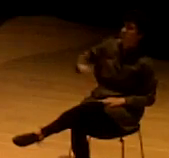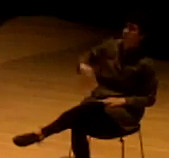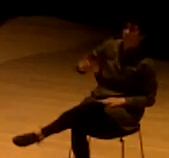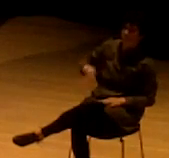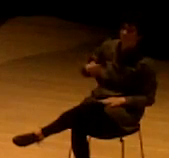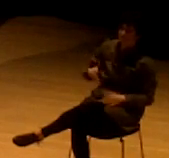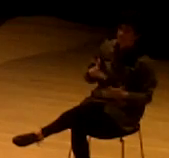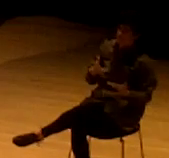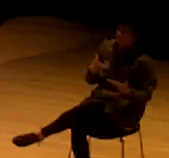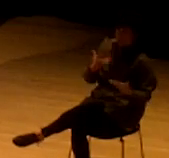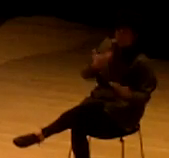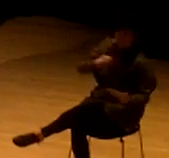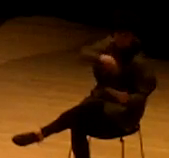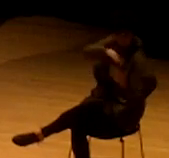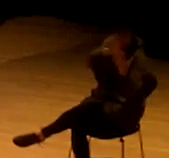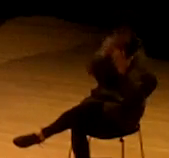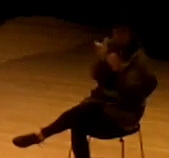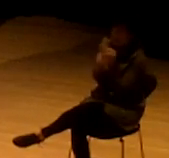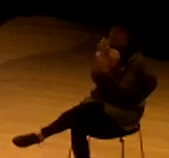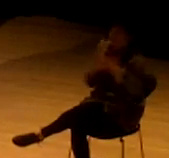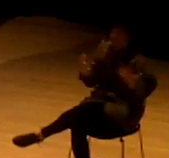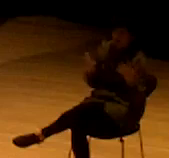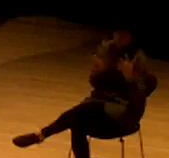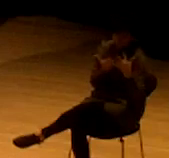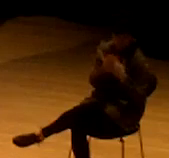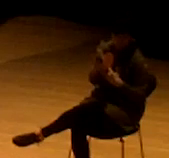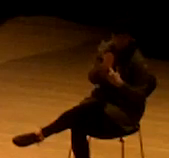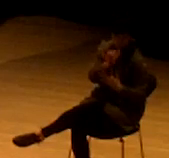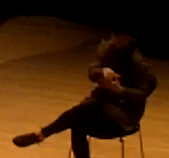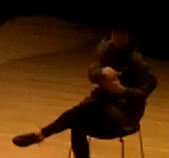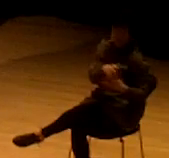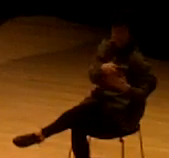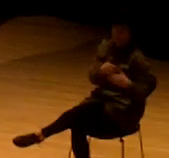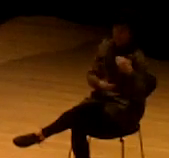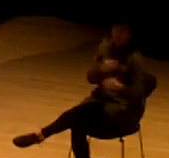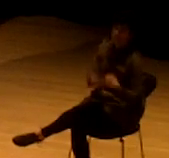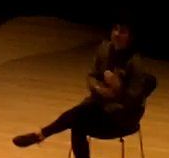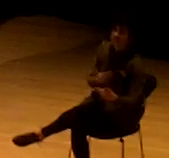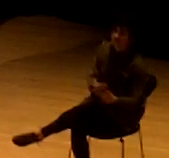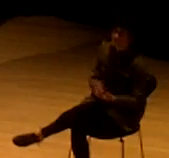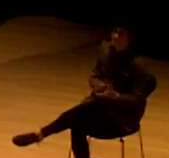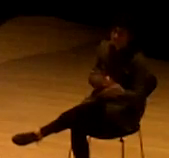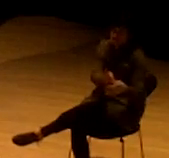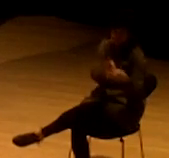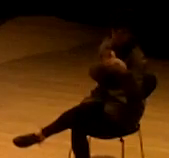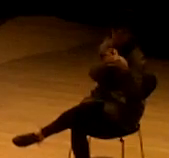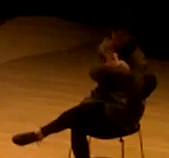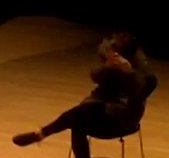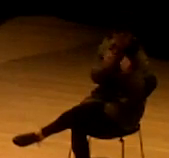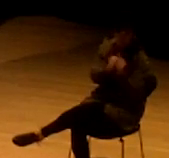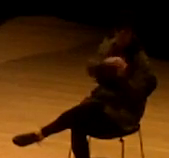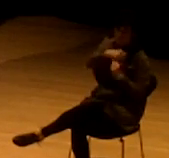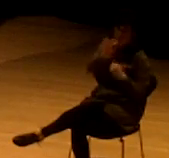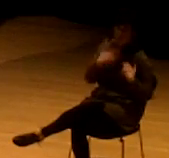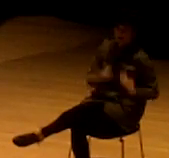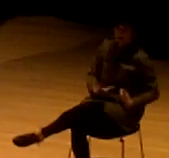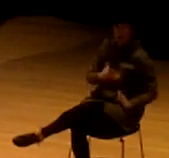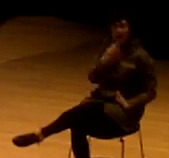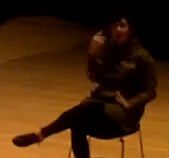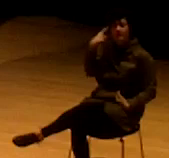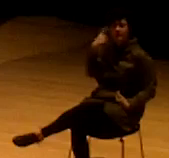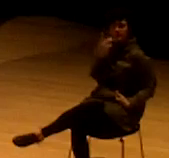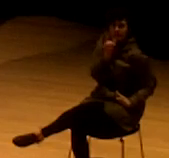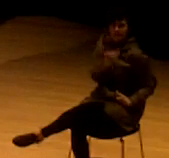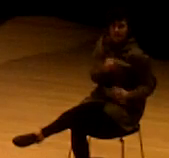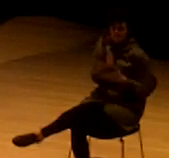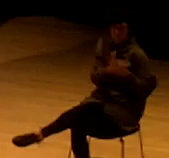we were attacking that all those issues through the practice and through the rehearsal. Mm-hmm. And I think that's why it was successful, because